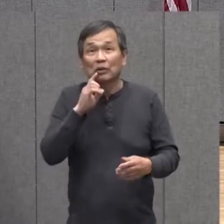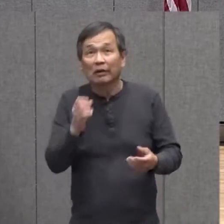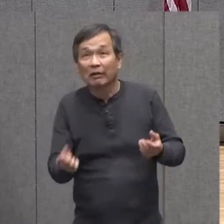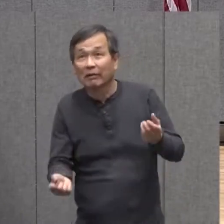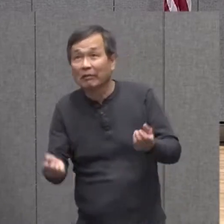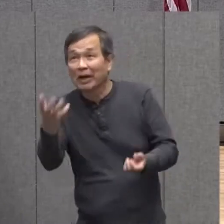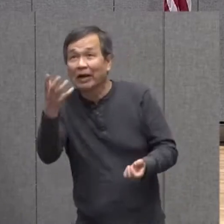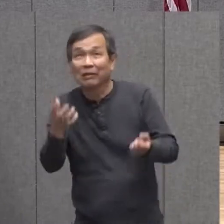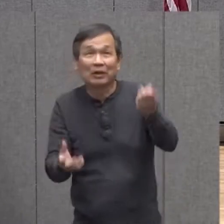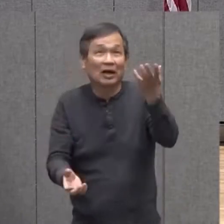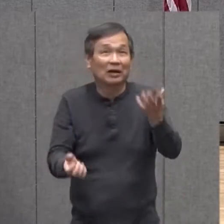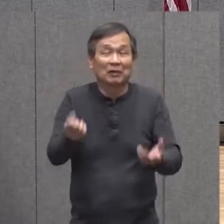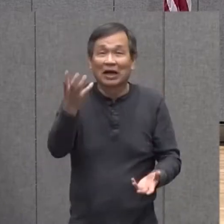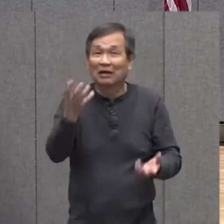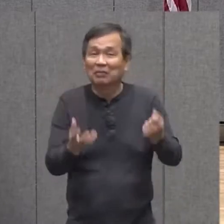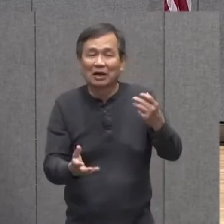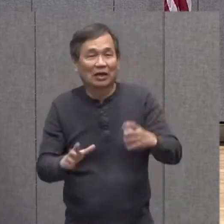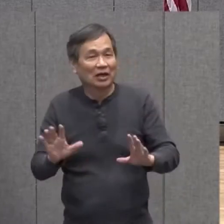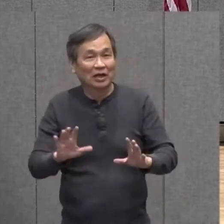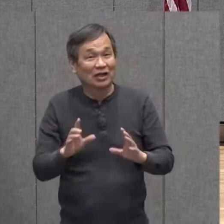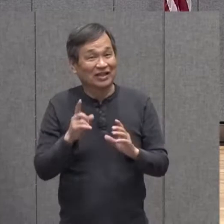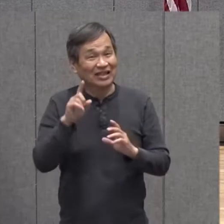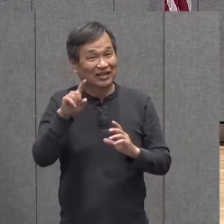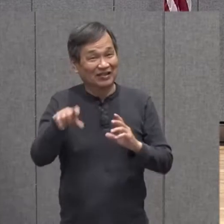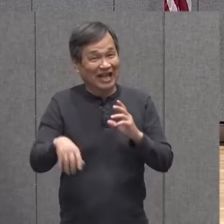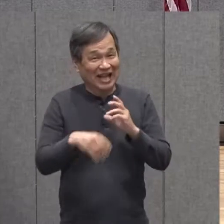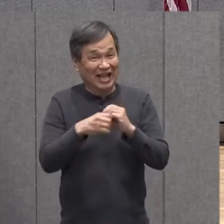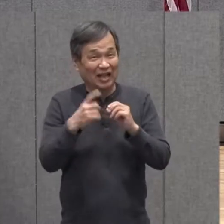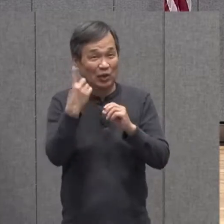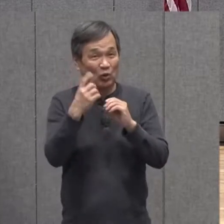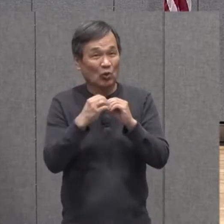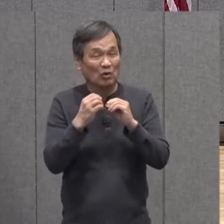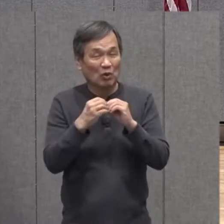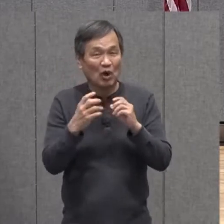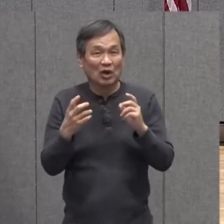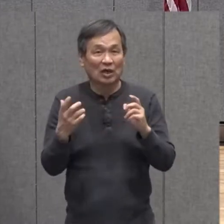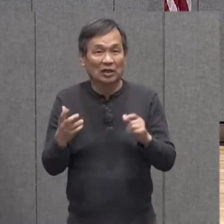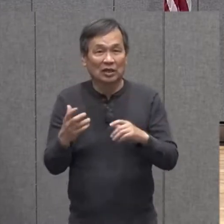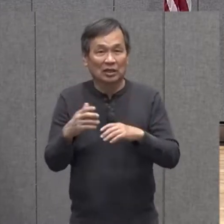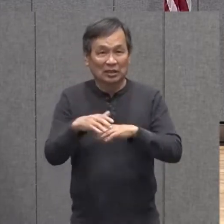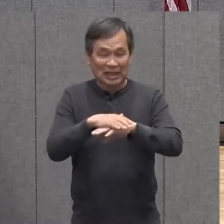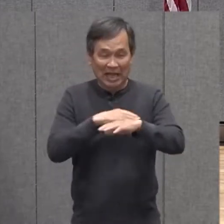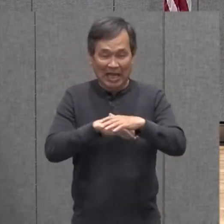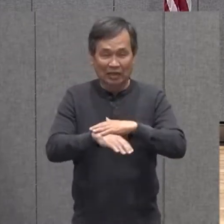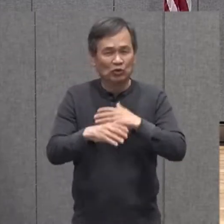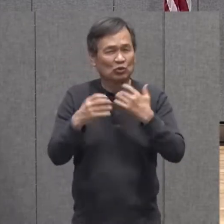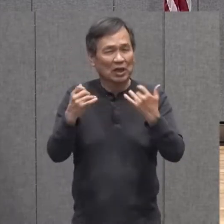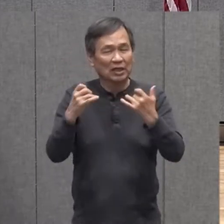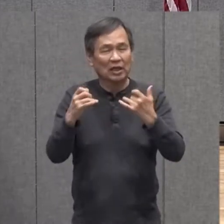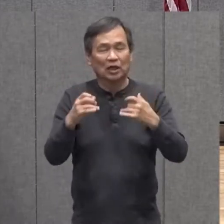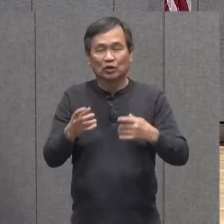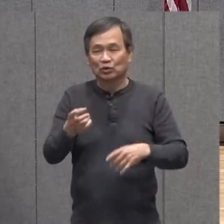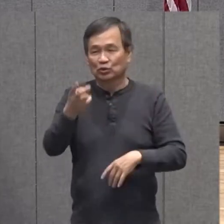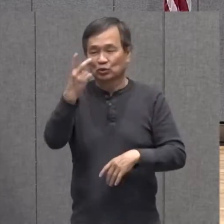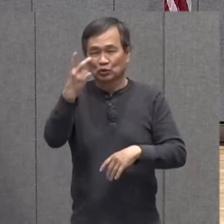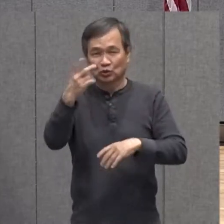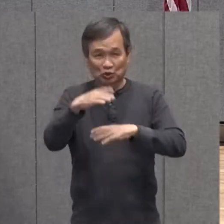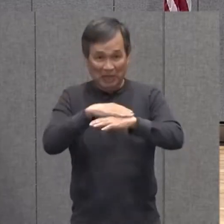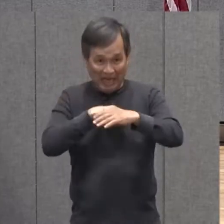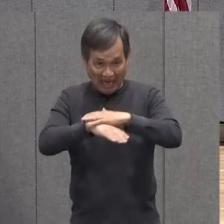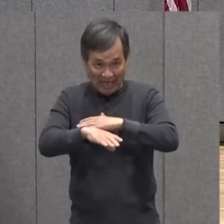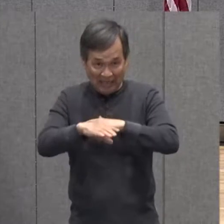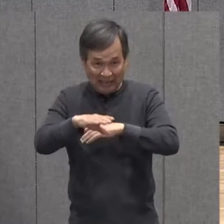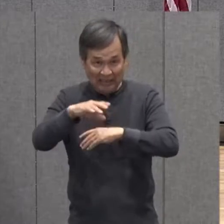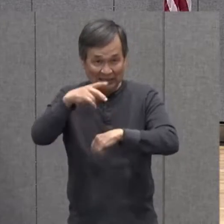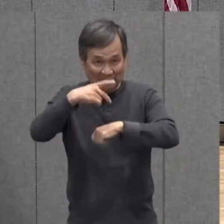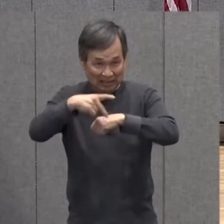we don't call it juggling till we have one more object than we do hands. Okay, so right now we're using 2 hands, 2 pieces of plastic. So it's